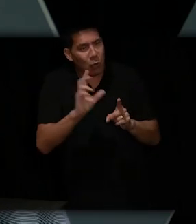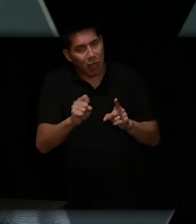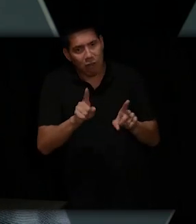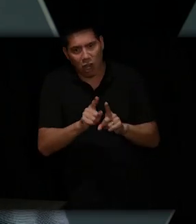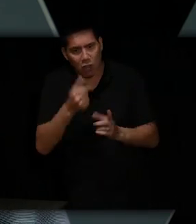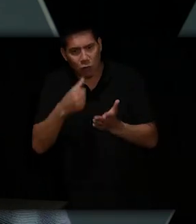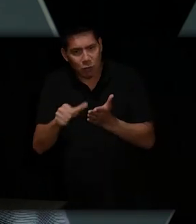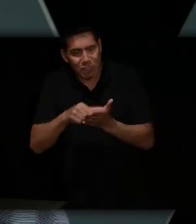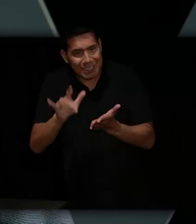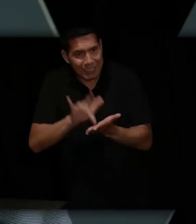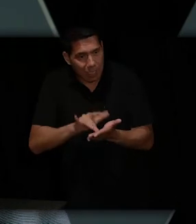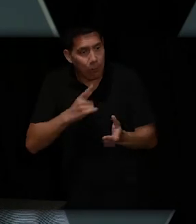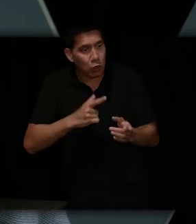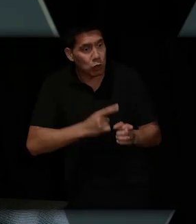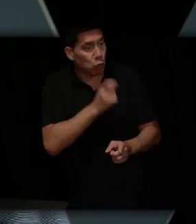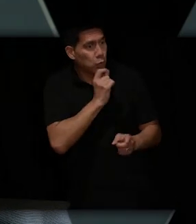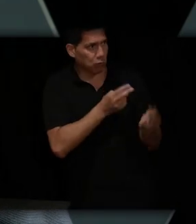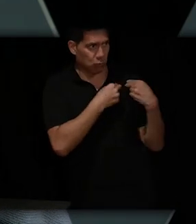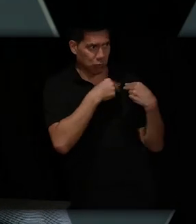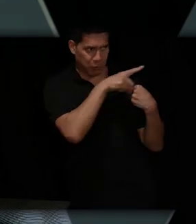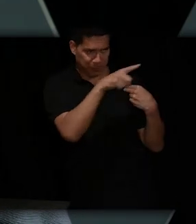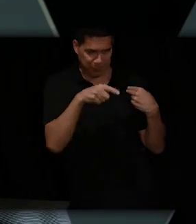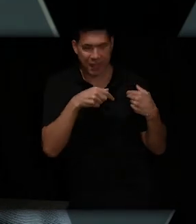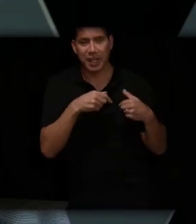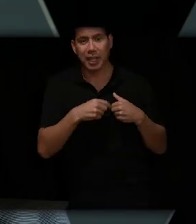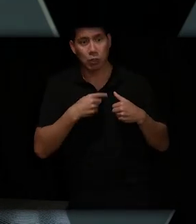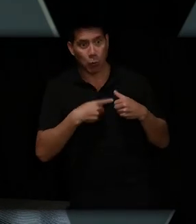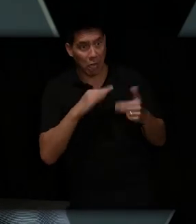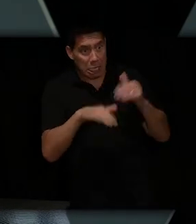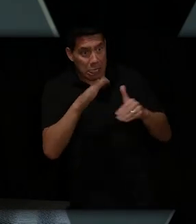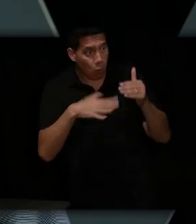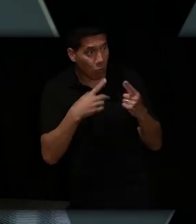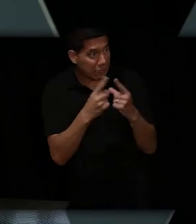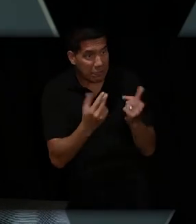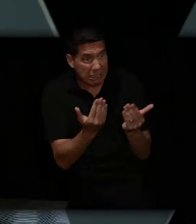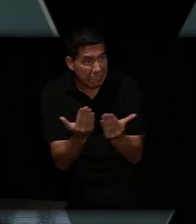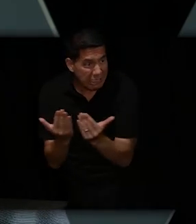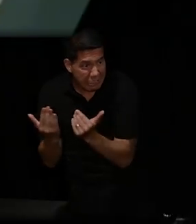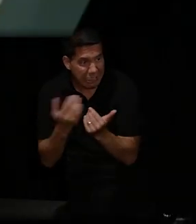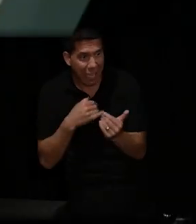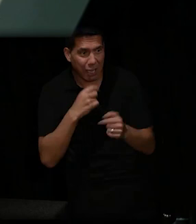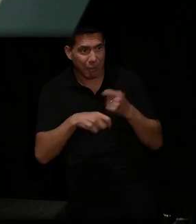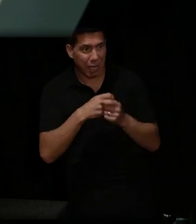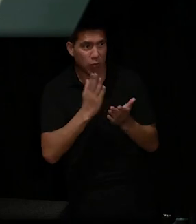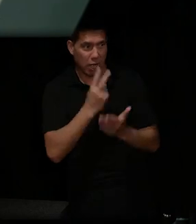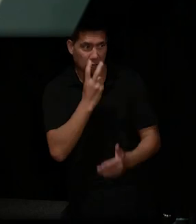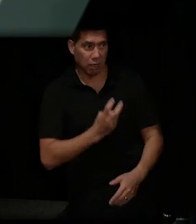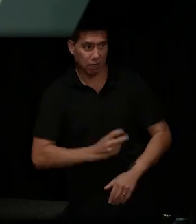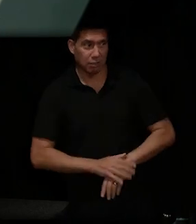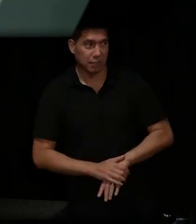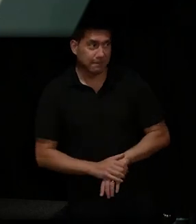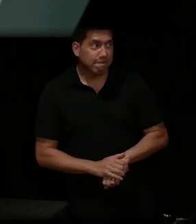are in charge. So we staffers were all left scrambling for tickets, and it got ugly as well. Mm. Yeah. You